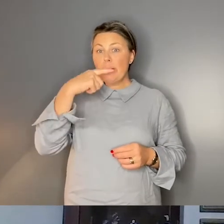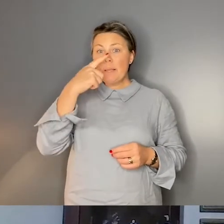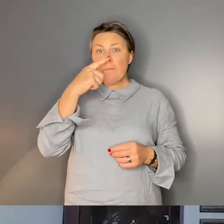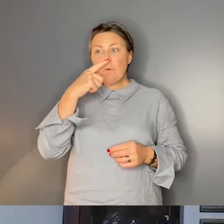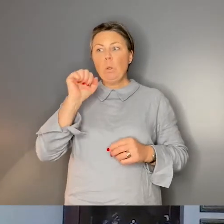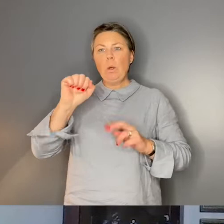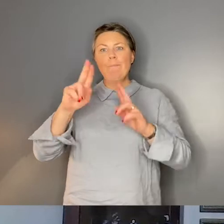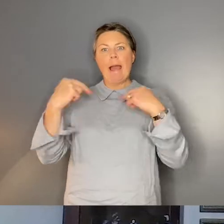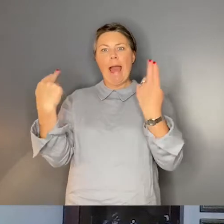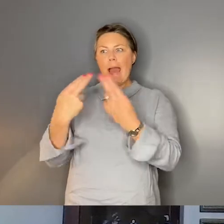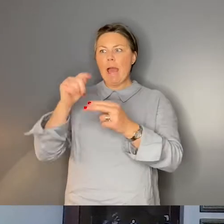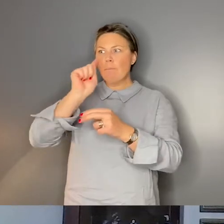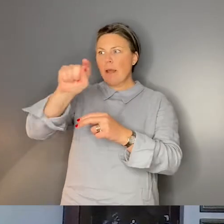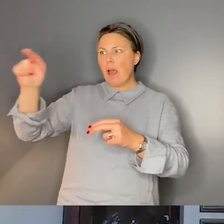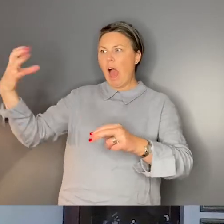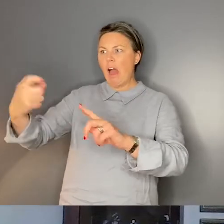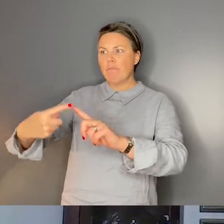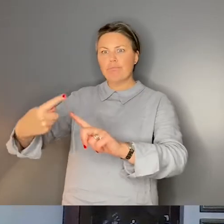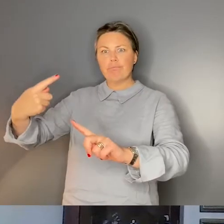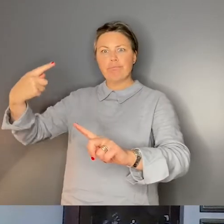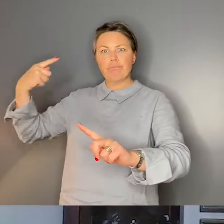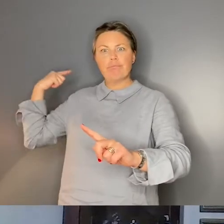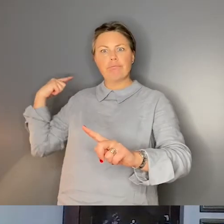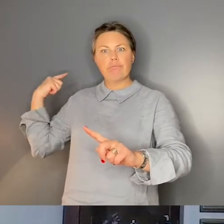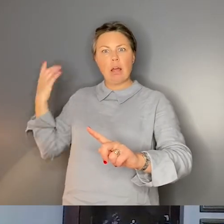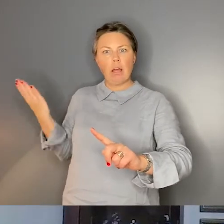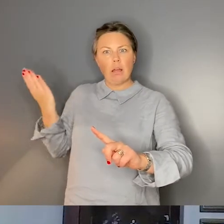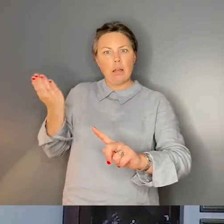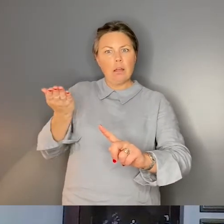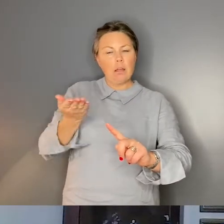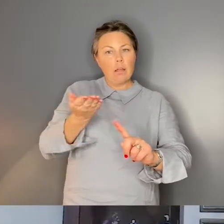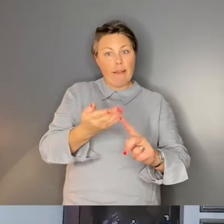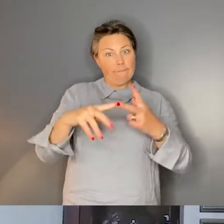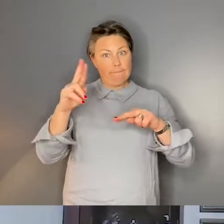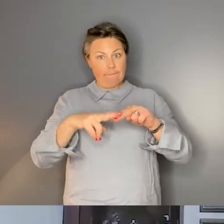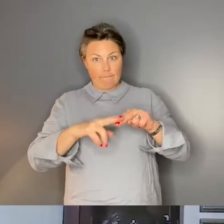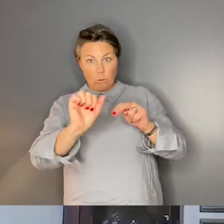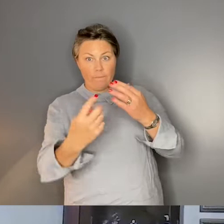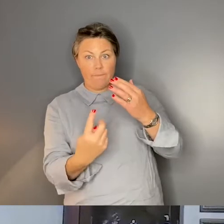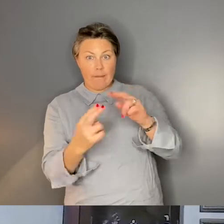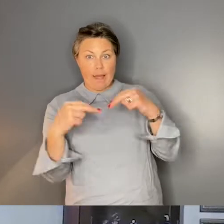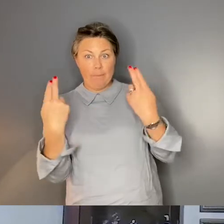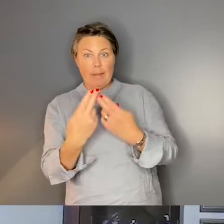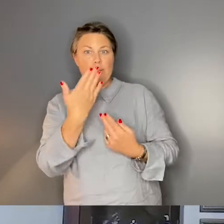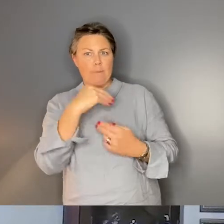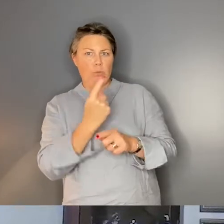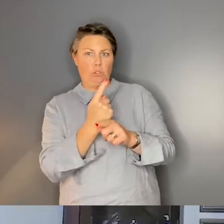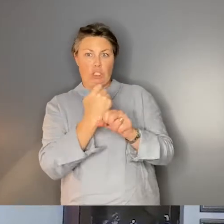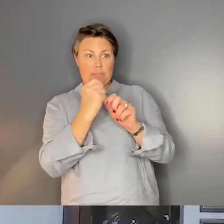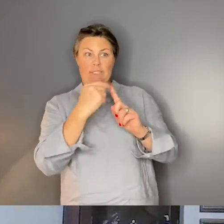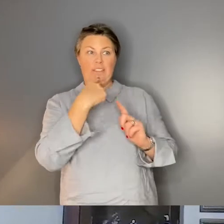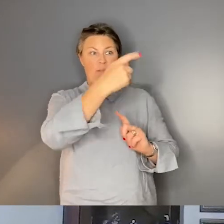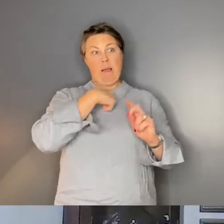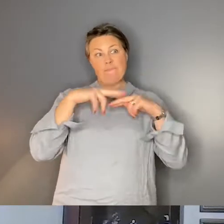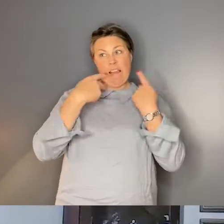a family history of bowel cancer. So if you have a family history of bowel cancer, please talk to your general practitioner, make sure